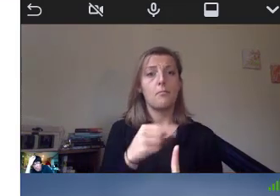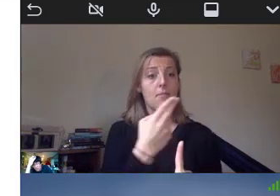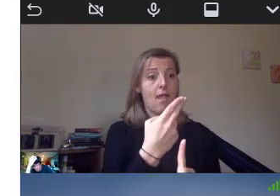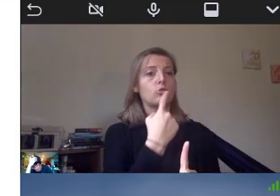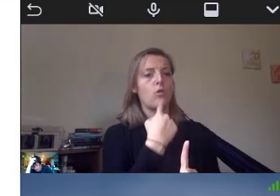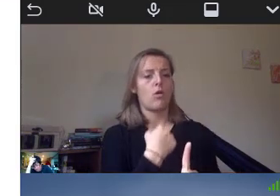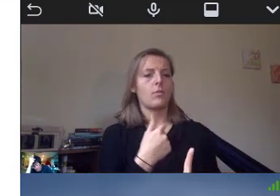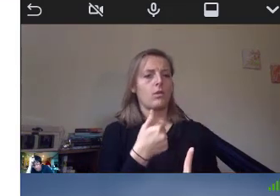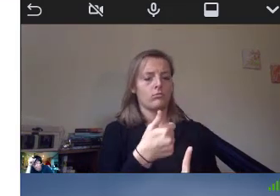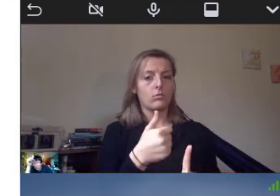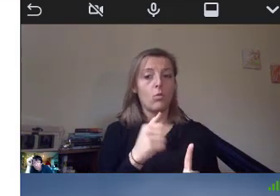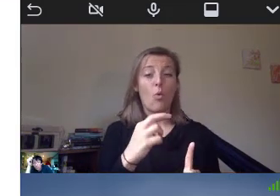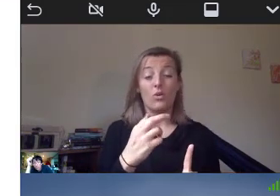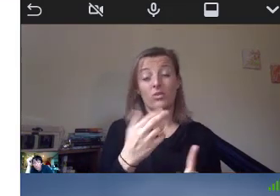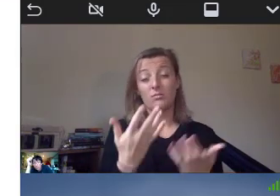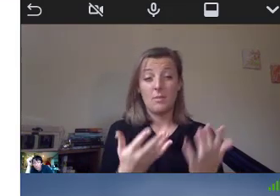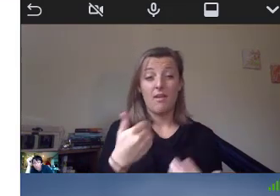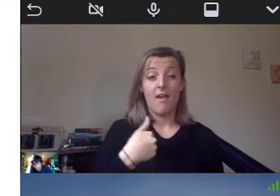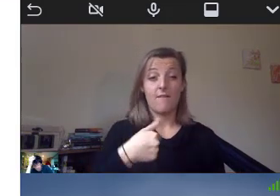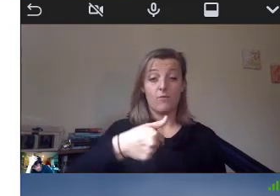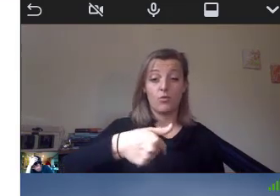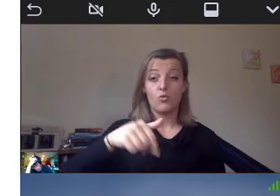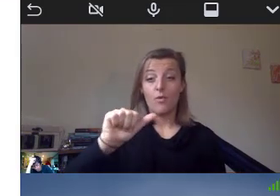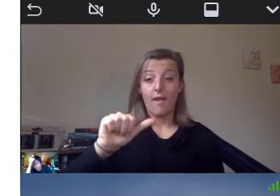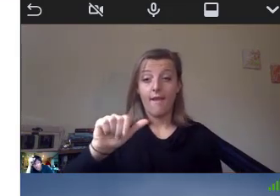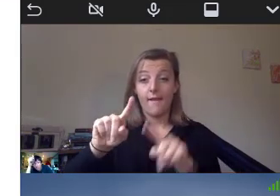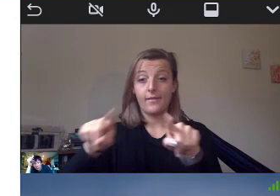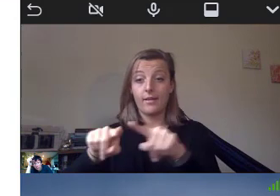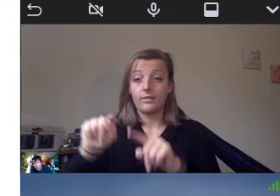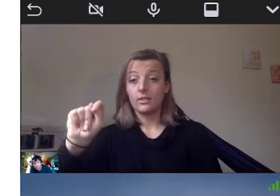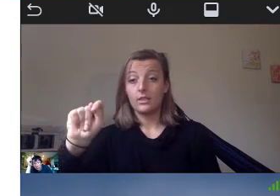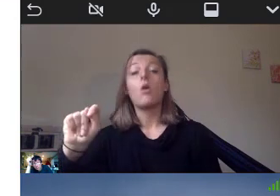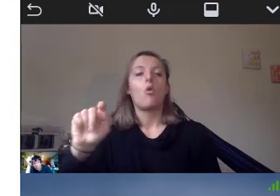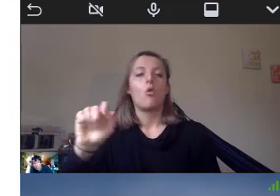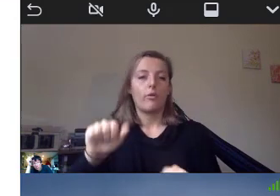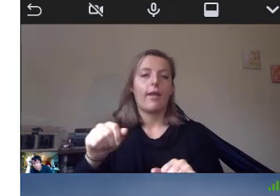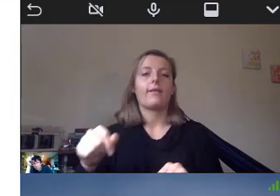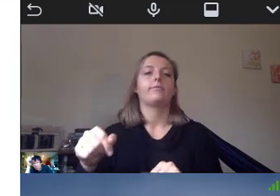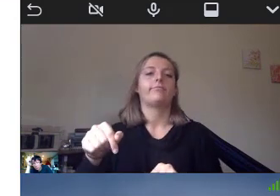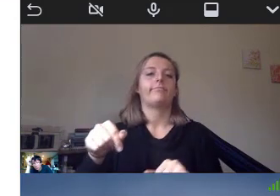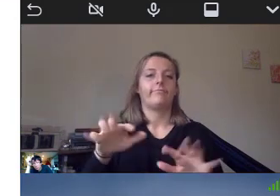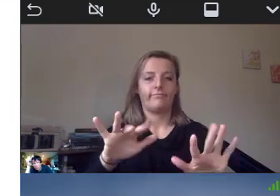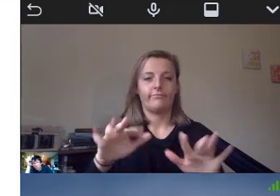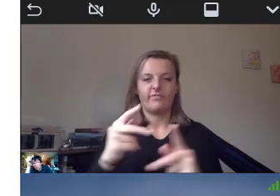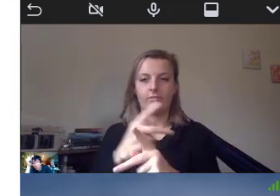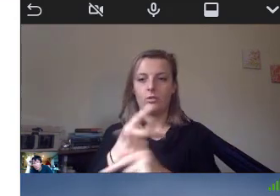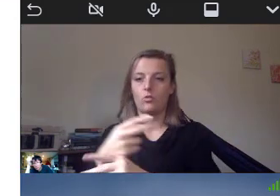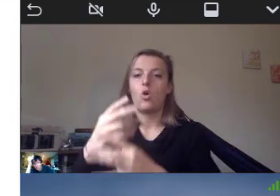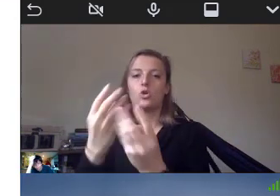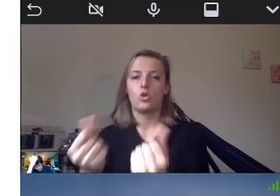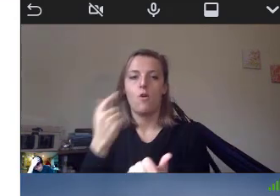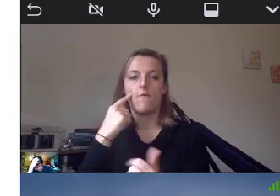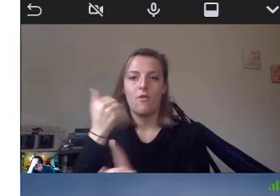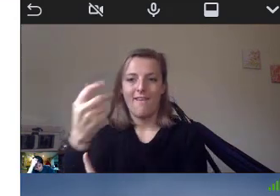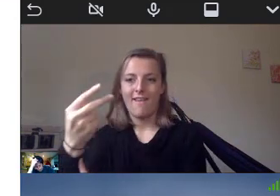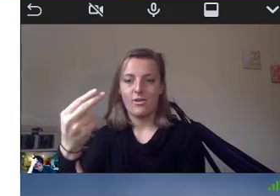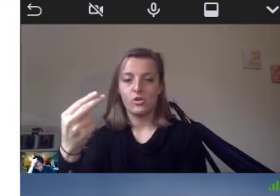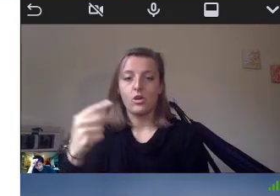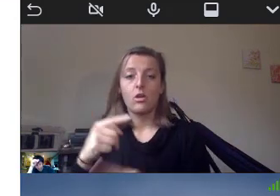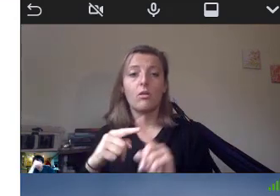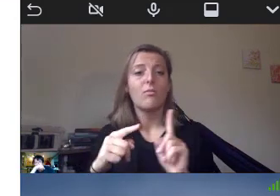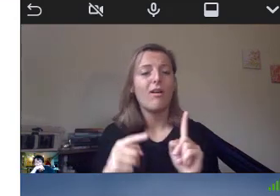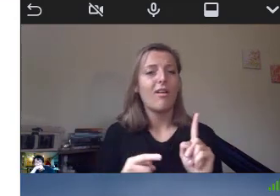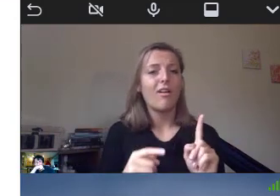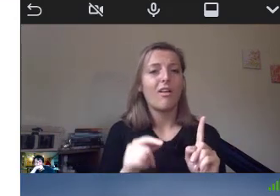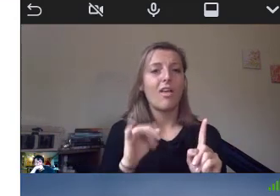T, but we don't know how to get it almost from first principles, or we don't know how to find H if we don't know everything else in